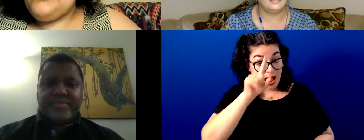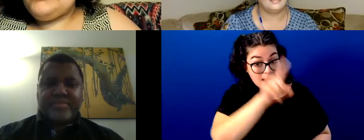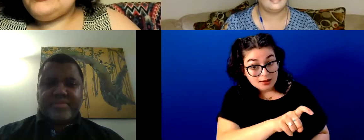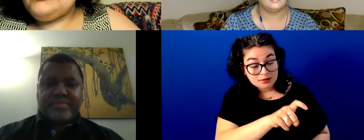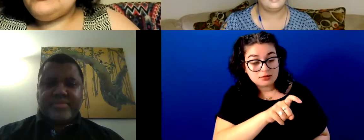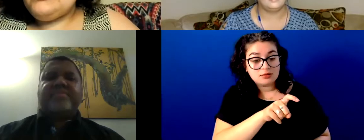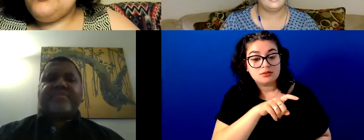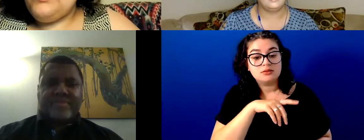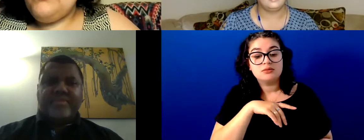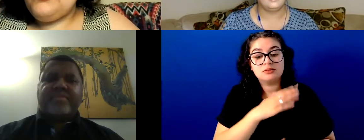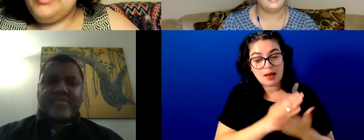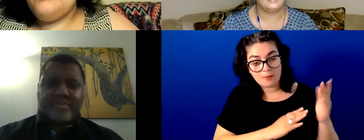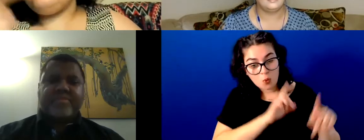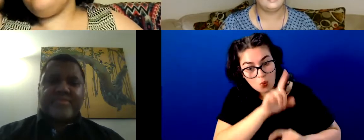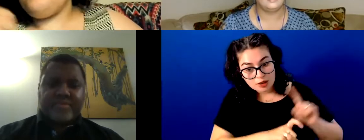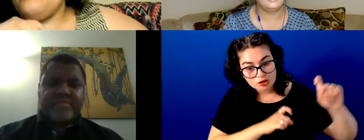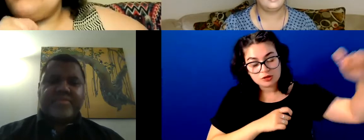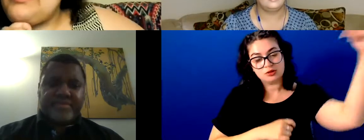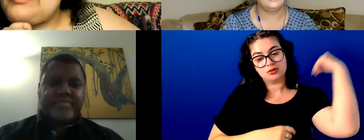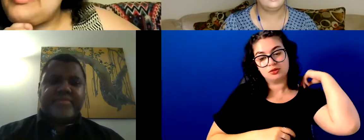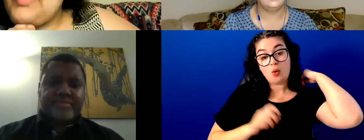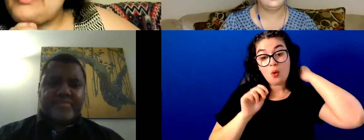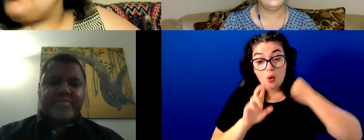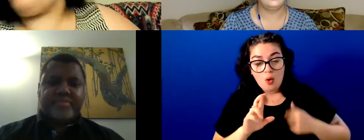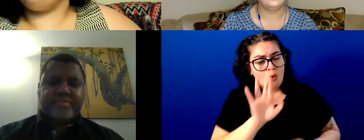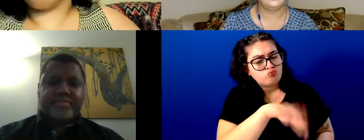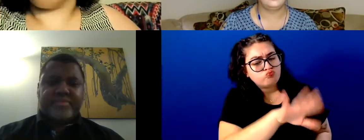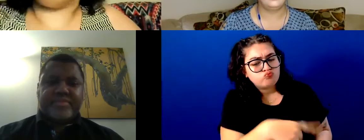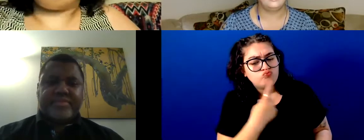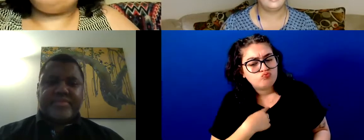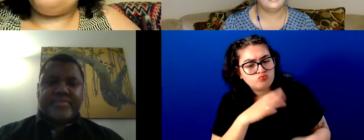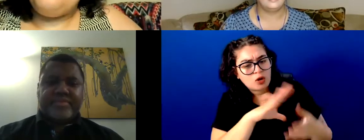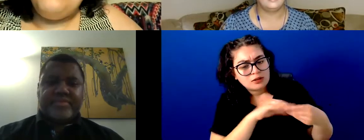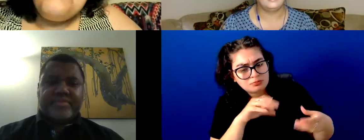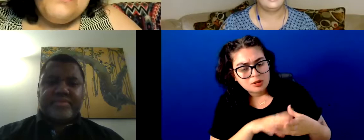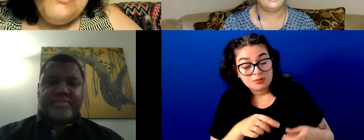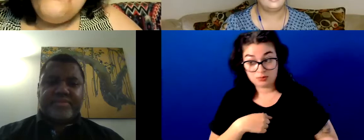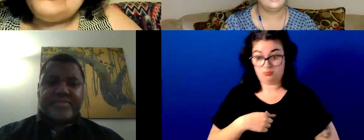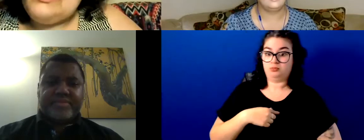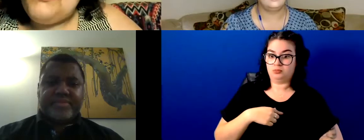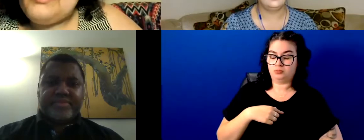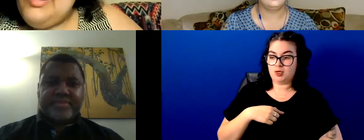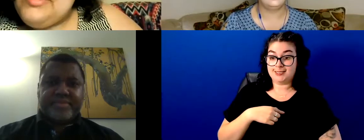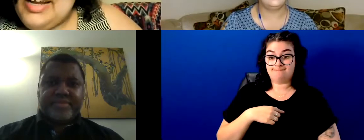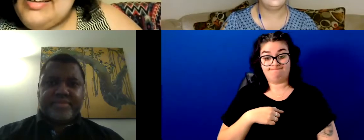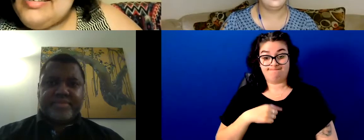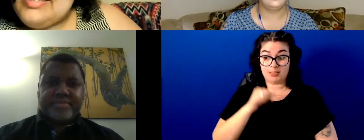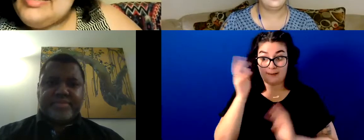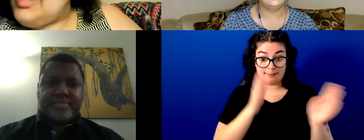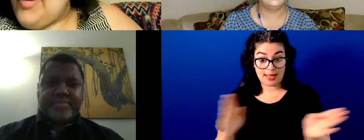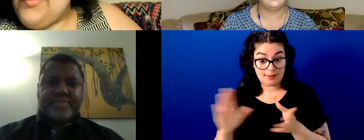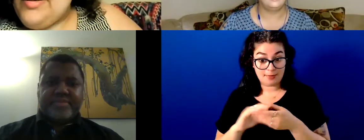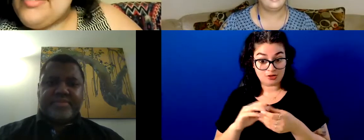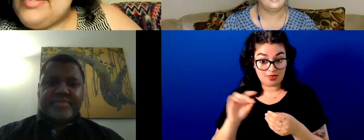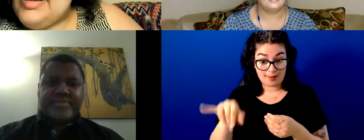medical rooms. Or they're like, tell me all about this experience. And you're like, hi, hello. I wasn't going to bring that up today because that's